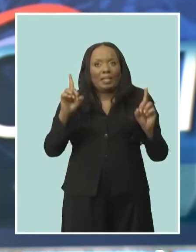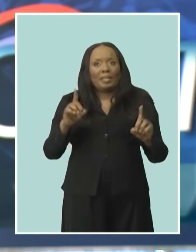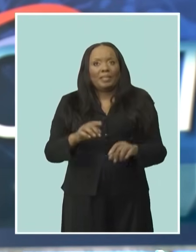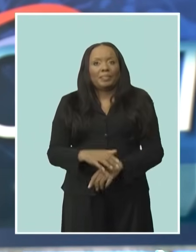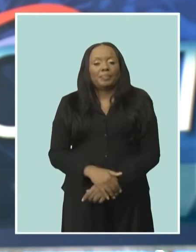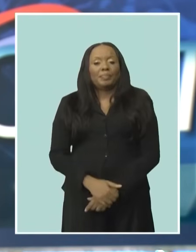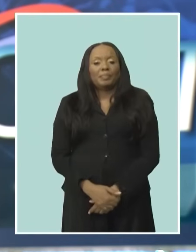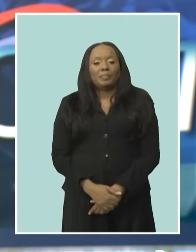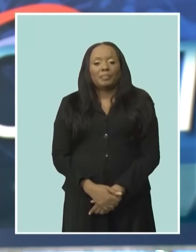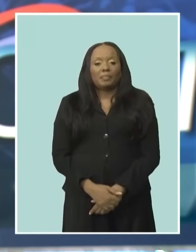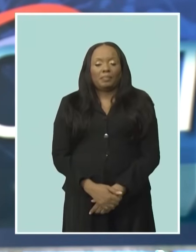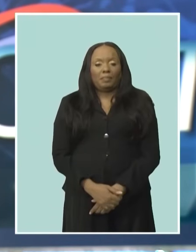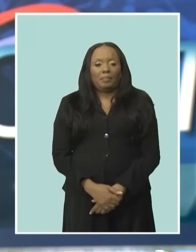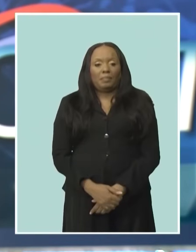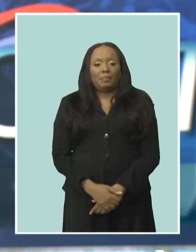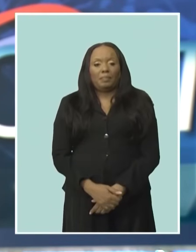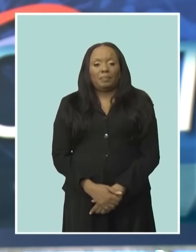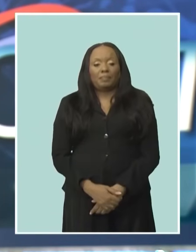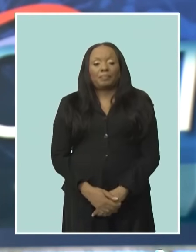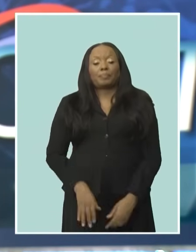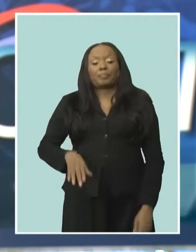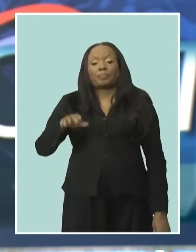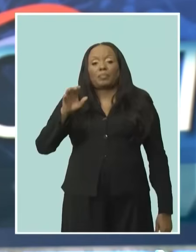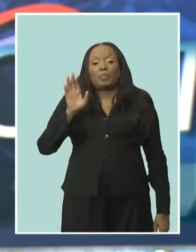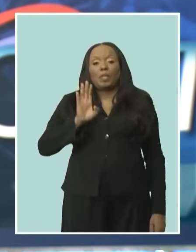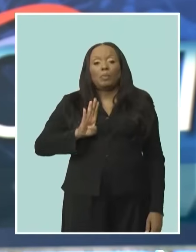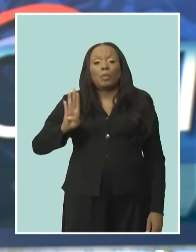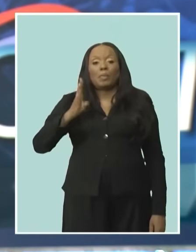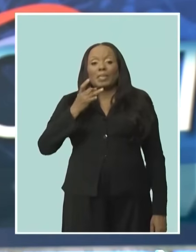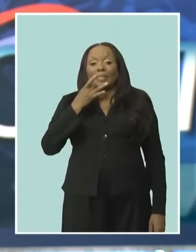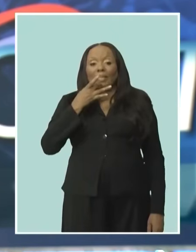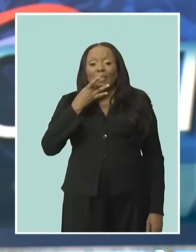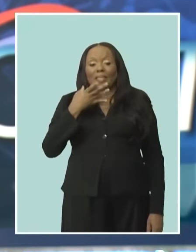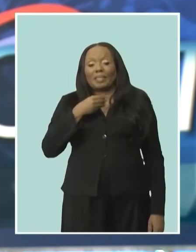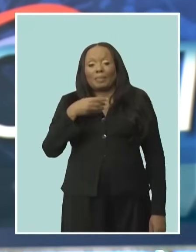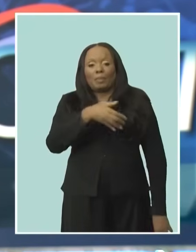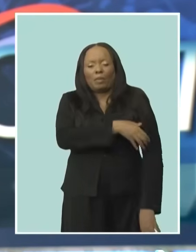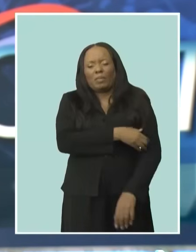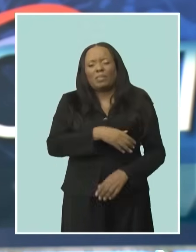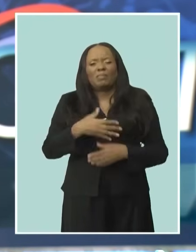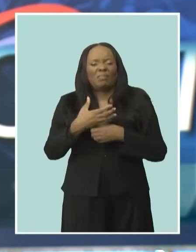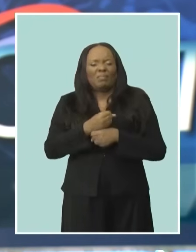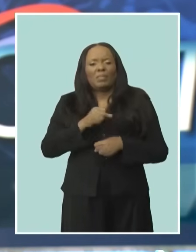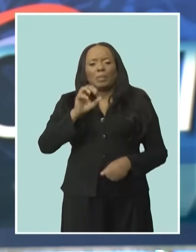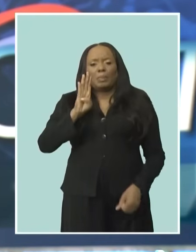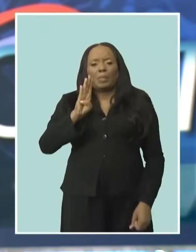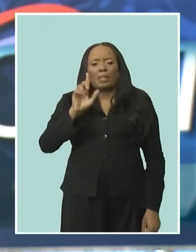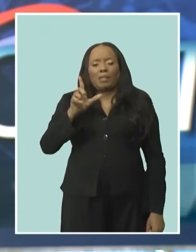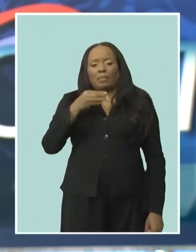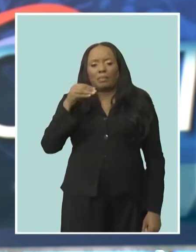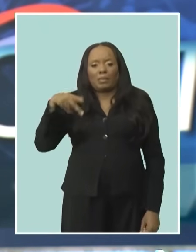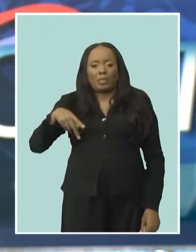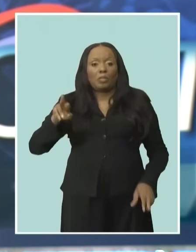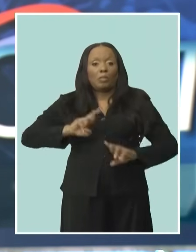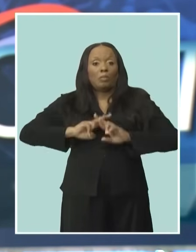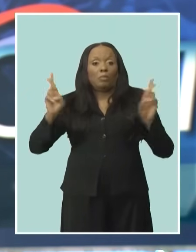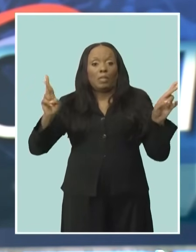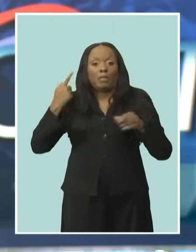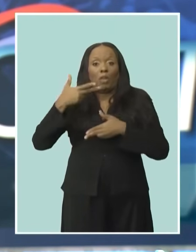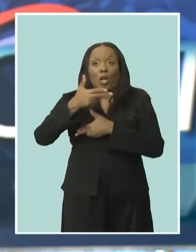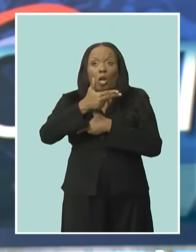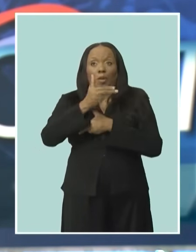The Barbados Light and Power stands ready for this year's Atlantic hurricane season. From as early as January, a review of